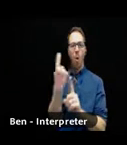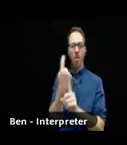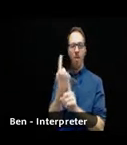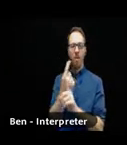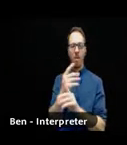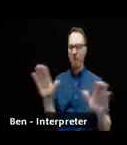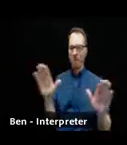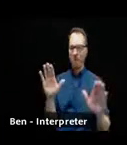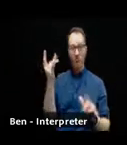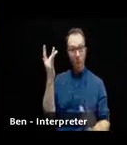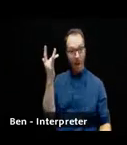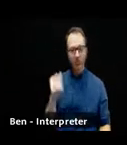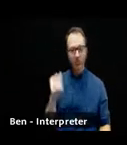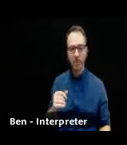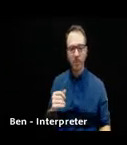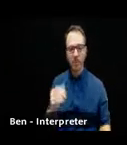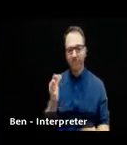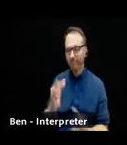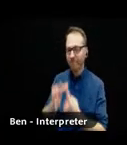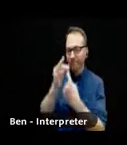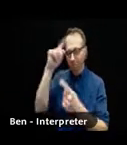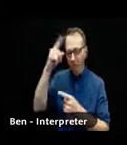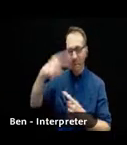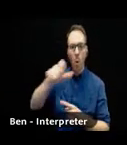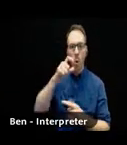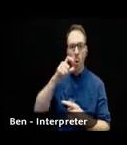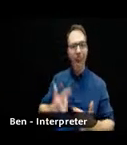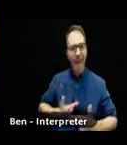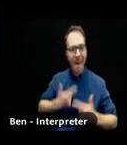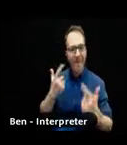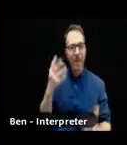part because, especially for those of us with lived experience,